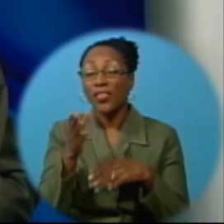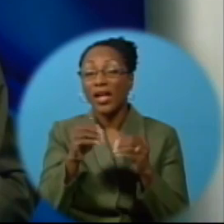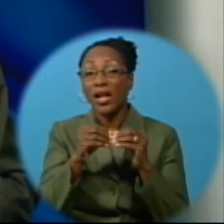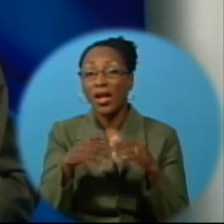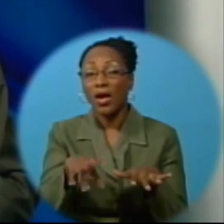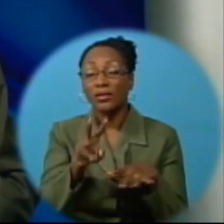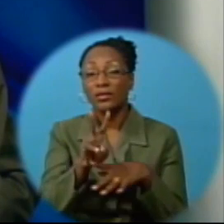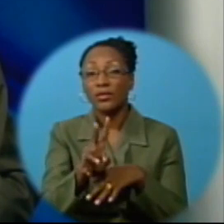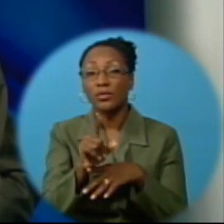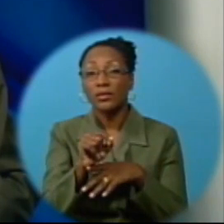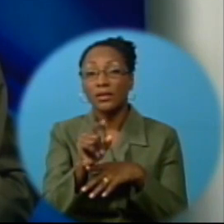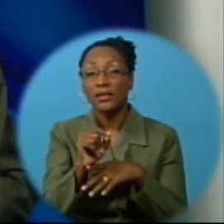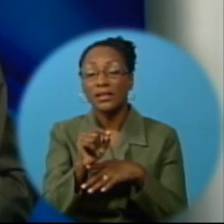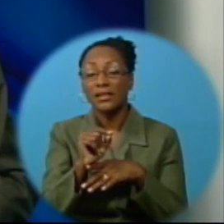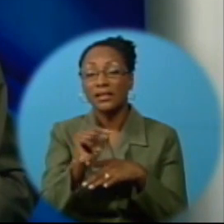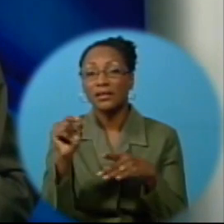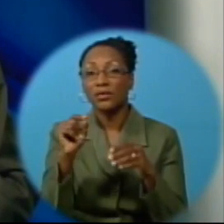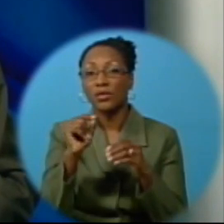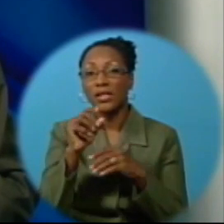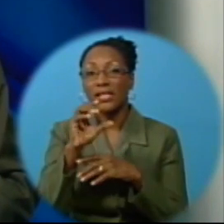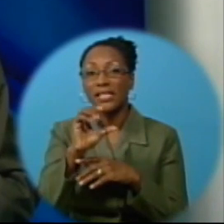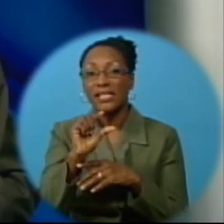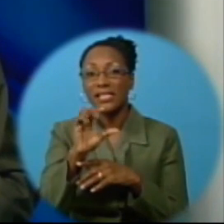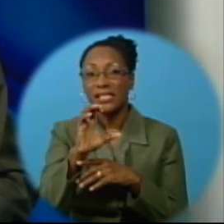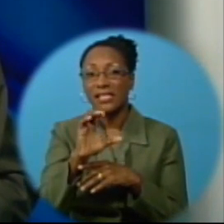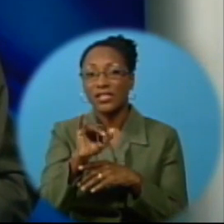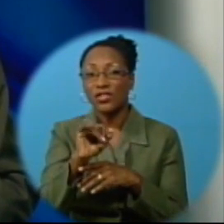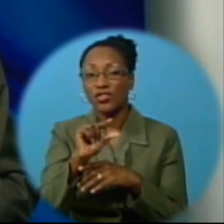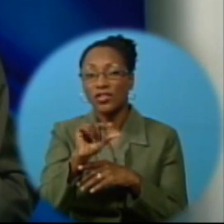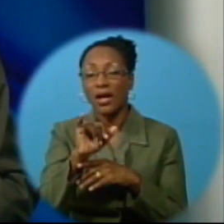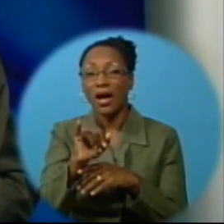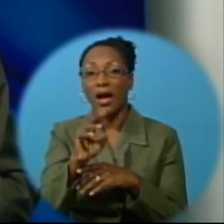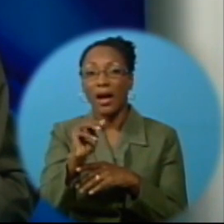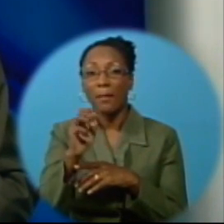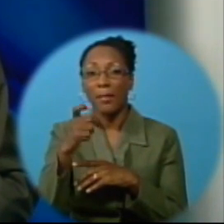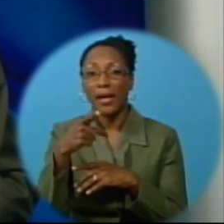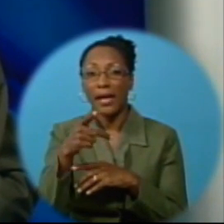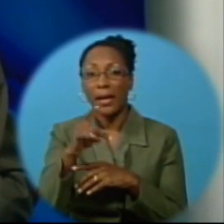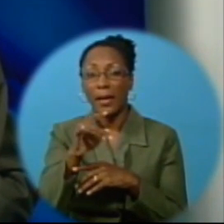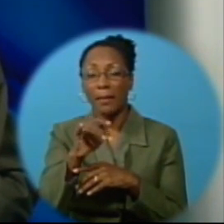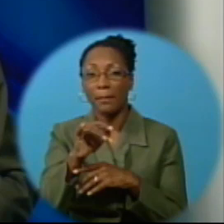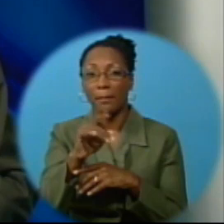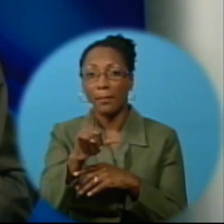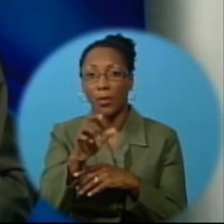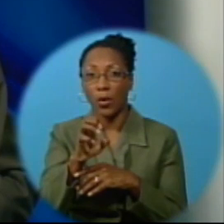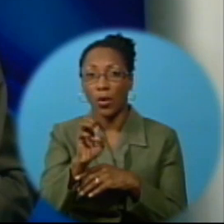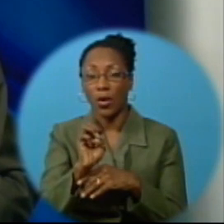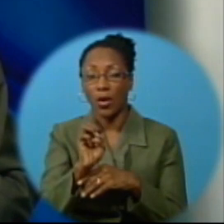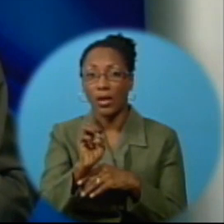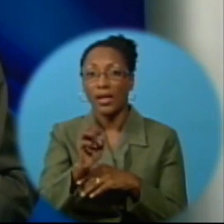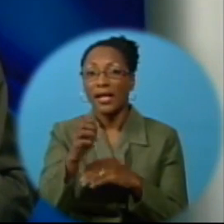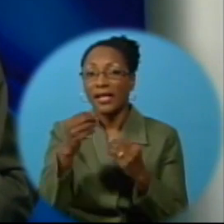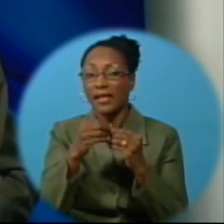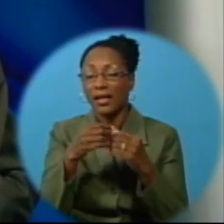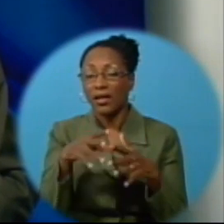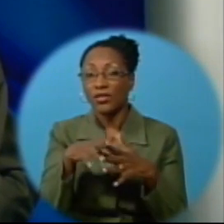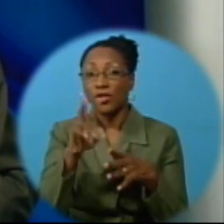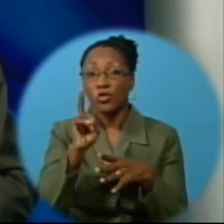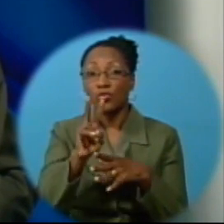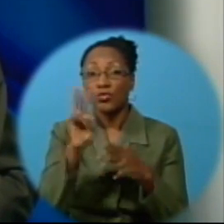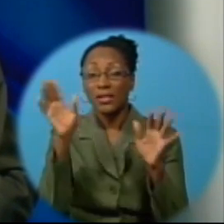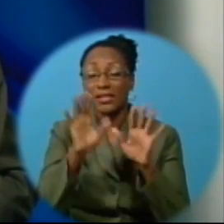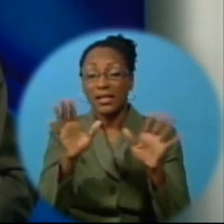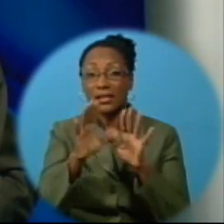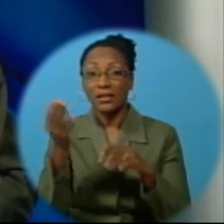title to CGI Maple last week. UB ended the season two Sundays ago with the most points, but second place Maple